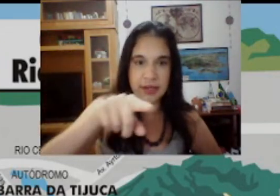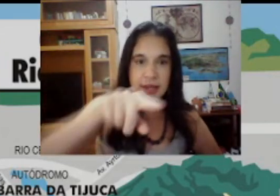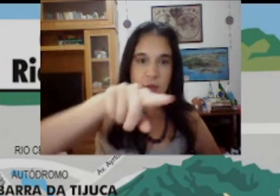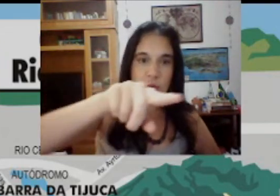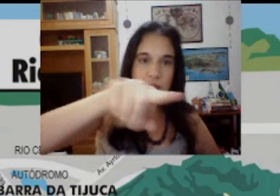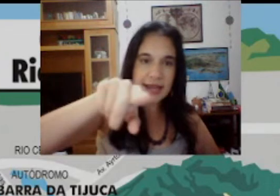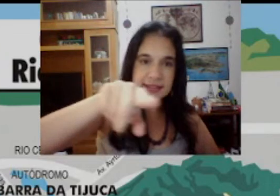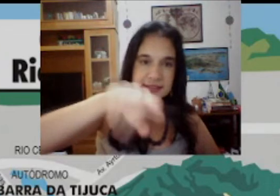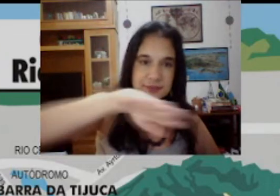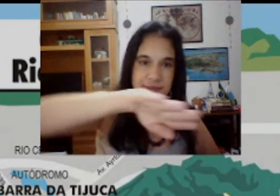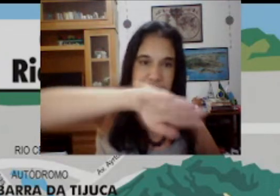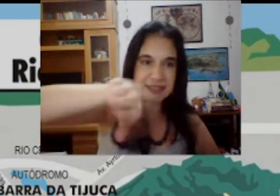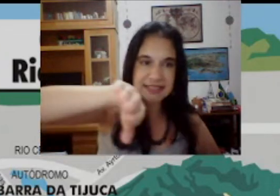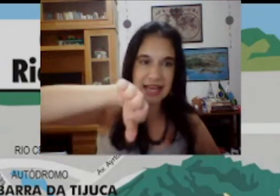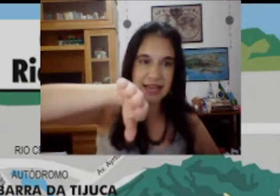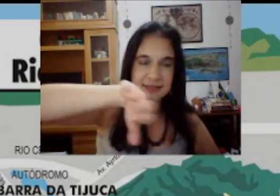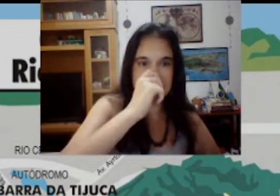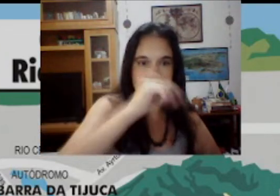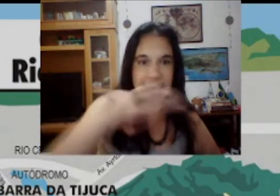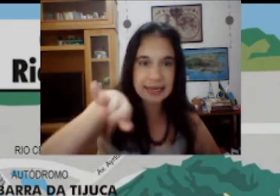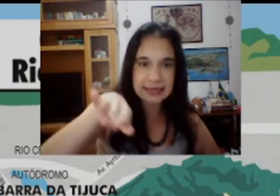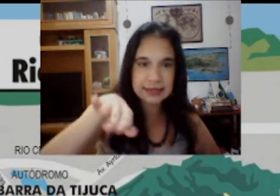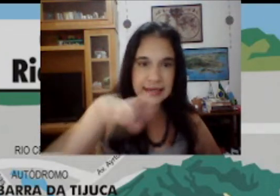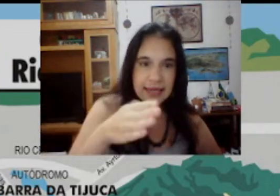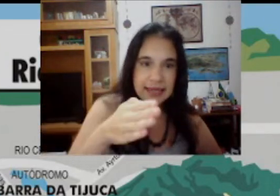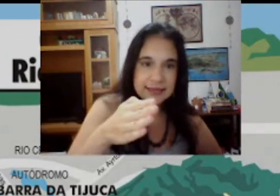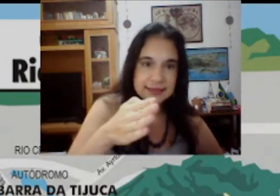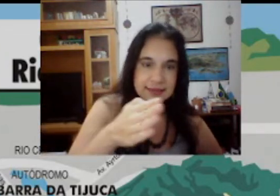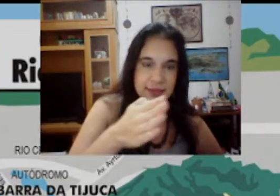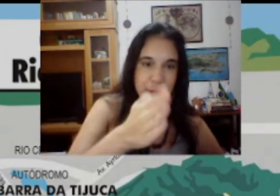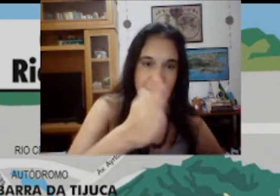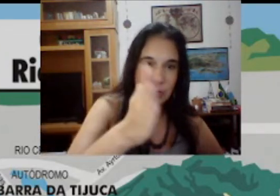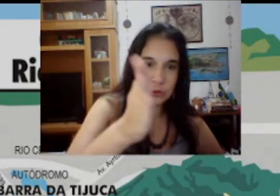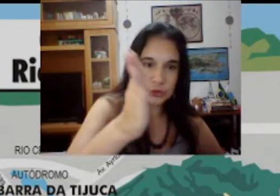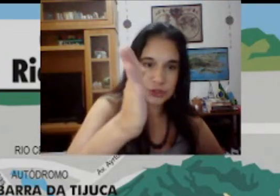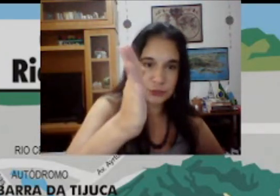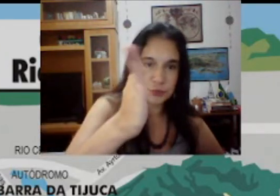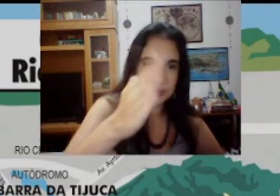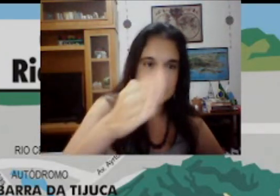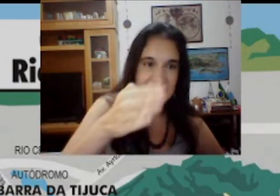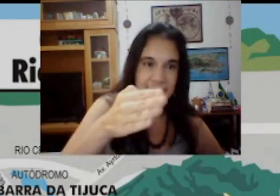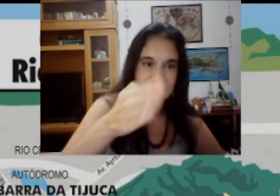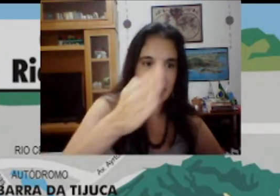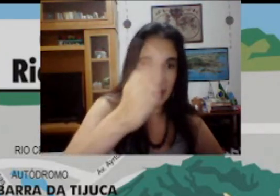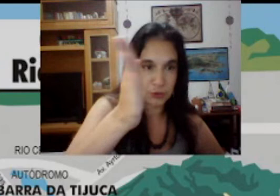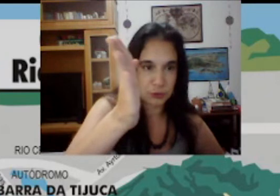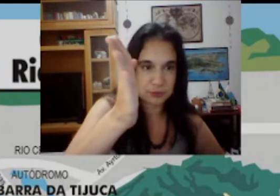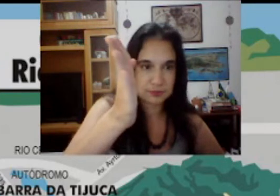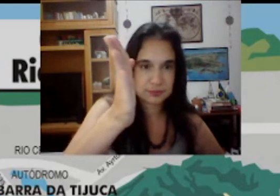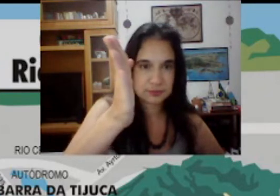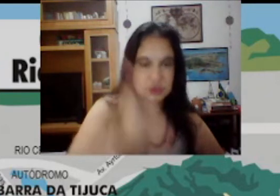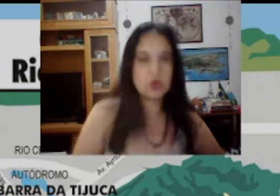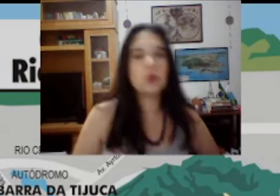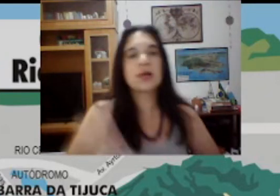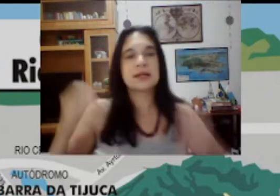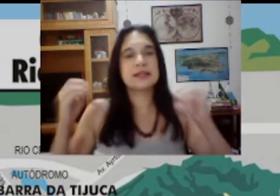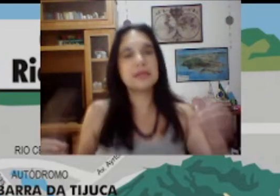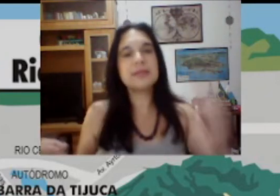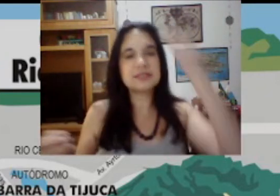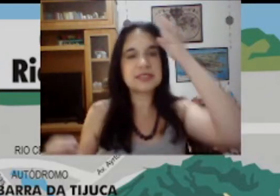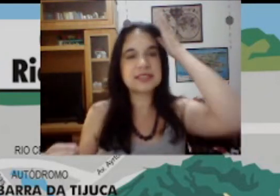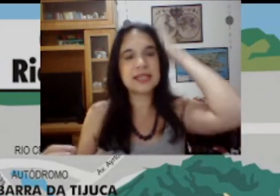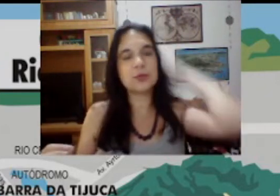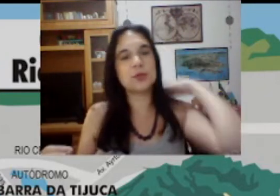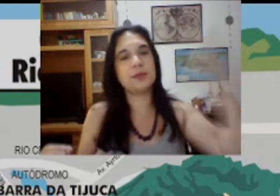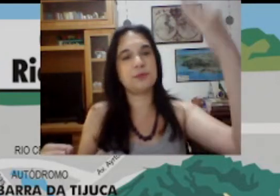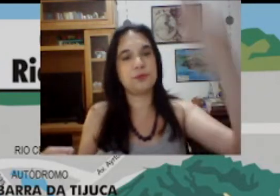one. Right beside the lion is the Paulo de Fronten Avenue. So the limits